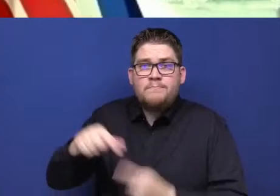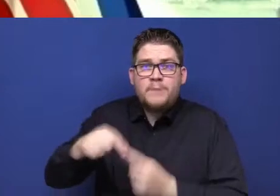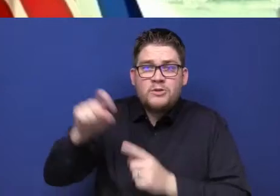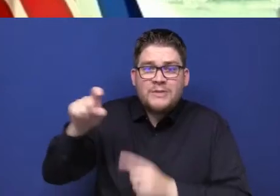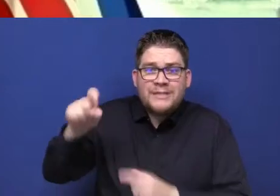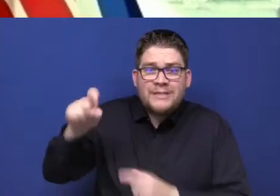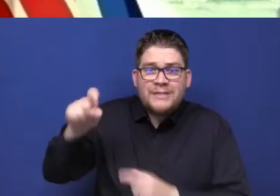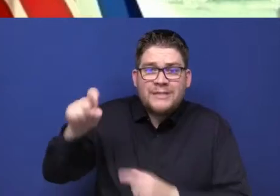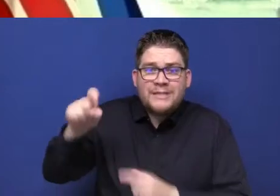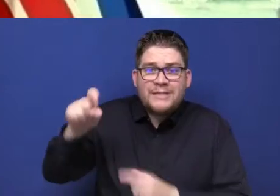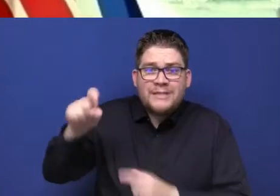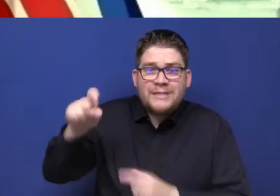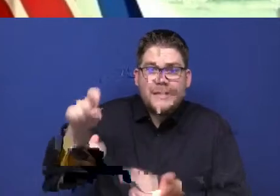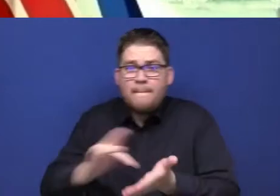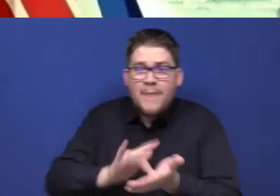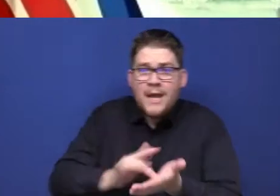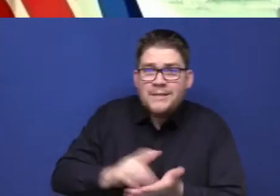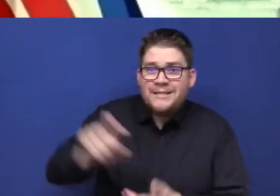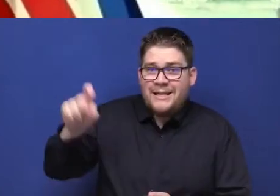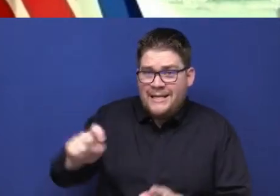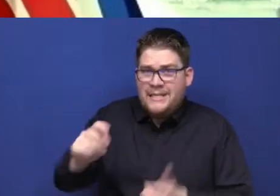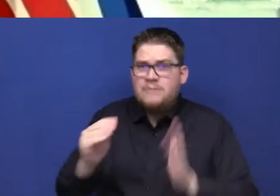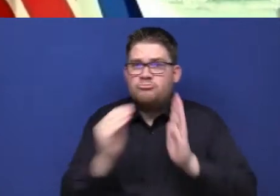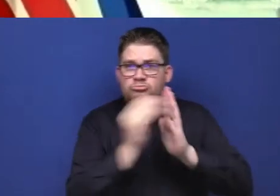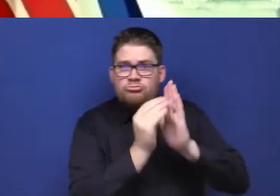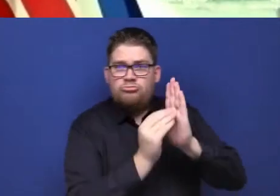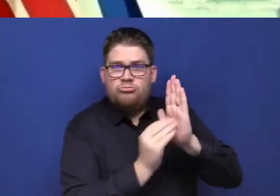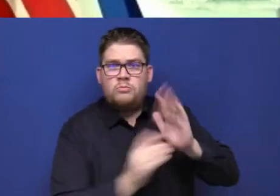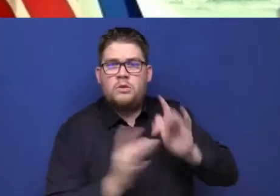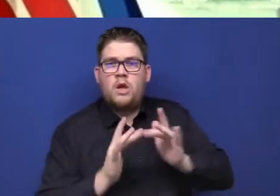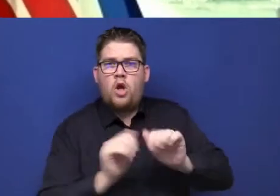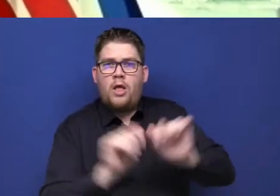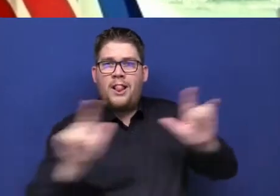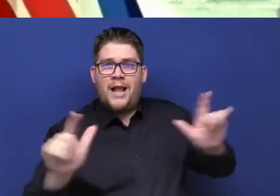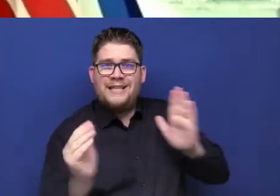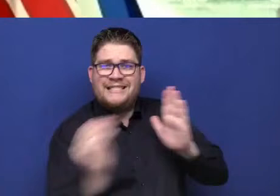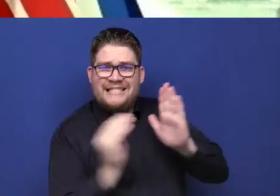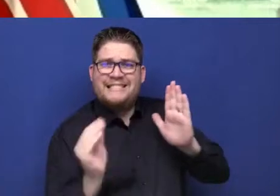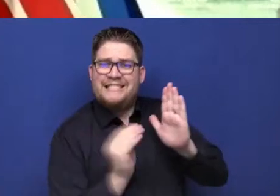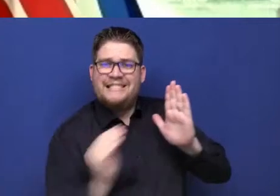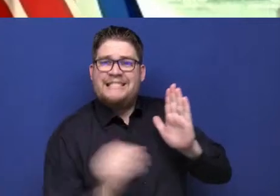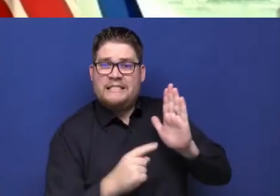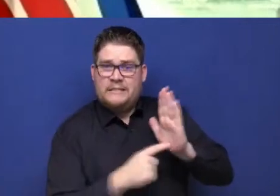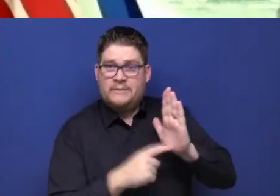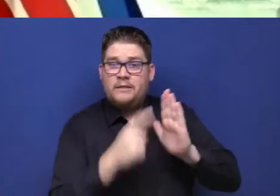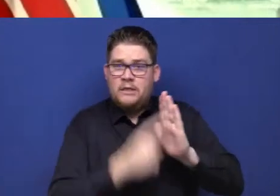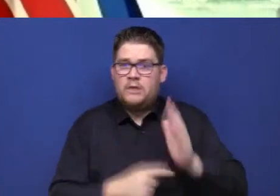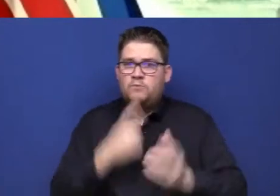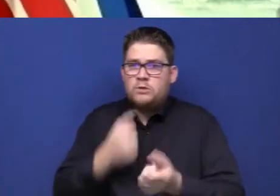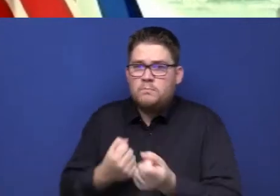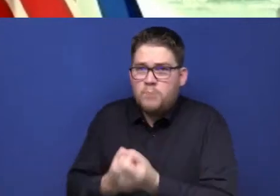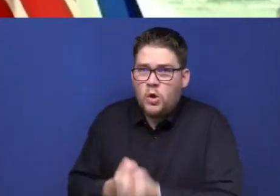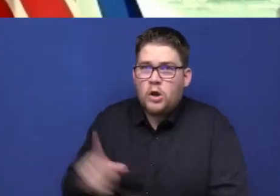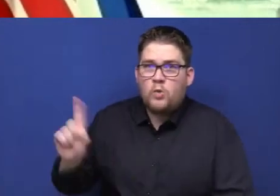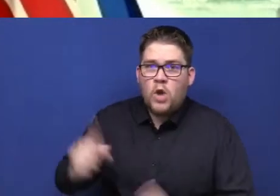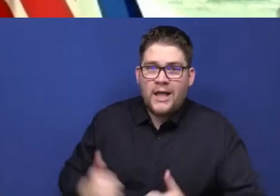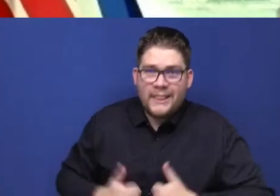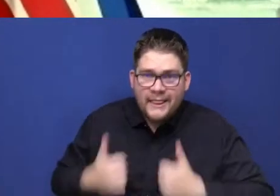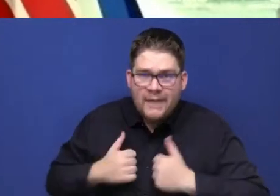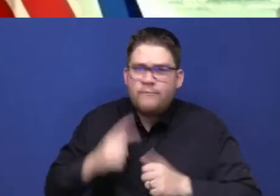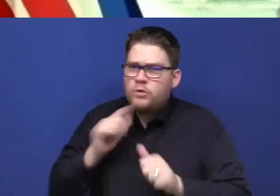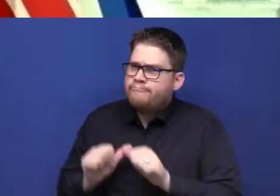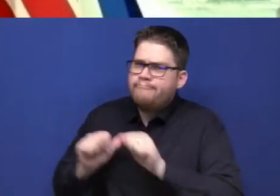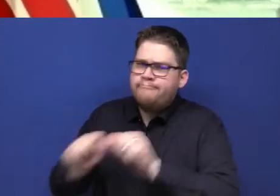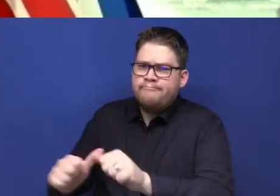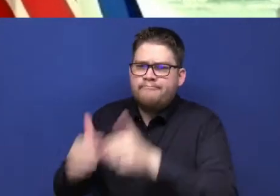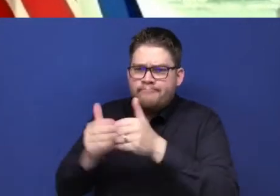continue until people are back on their feet. It's not for like a month and then it ends. At the same time, over